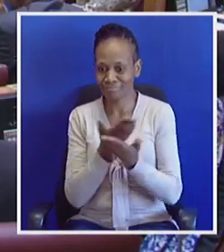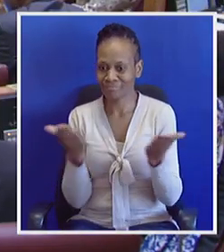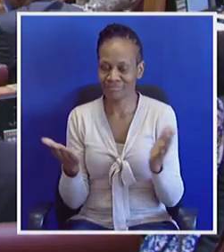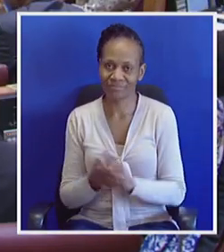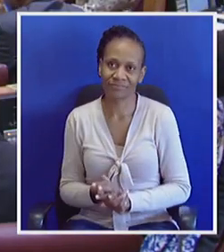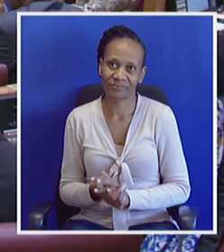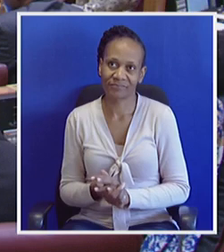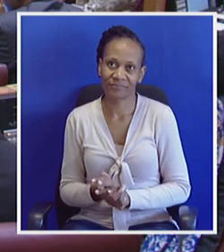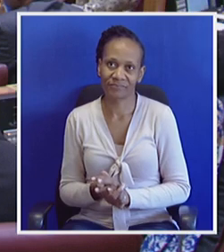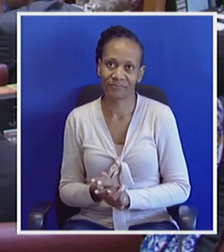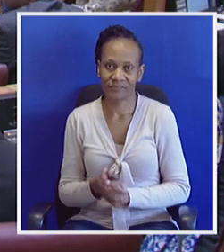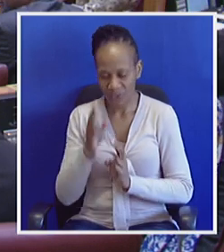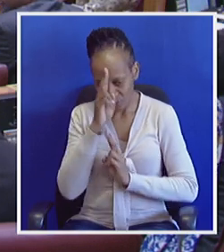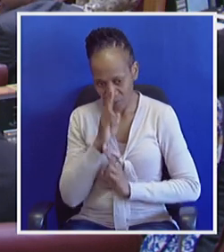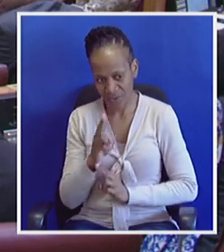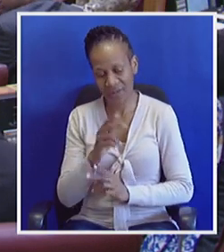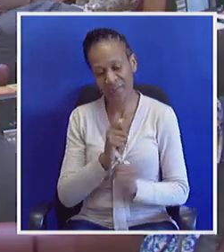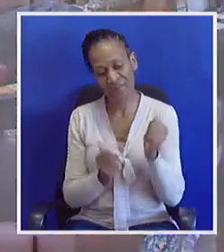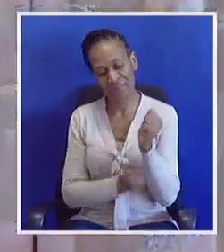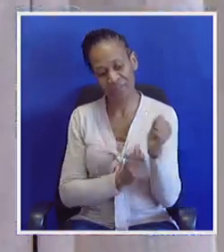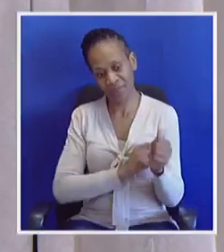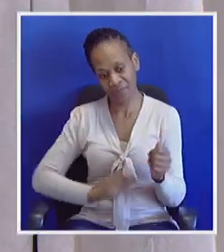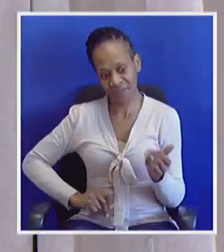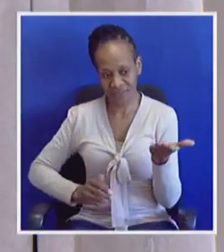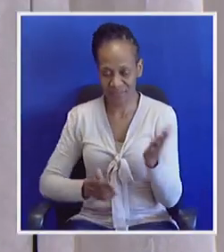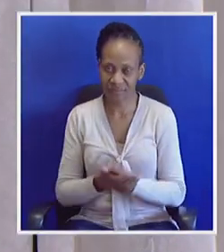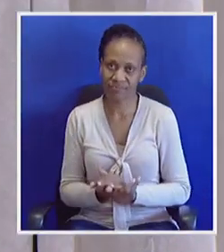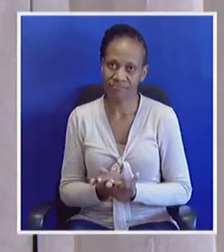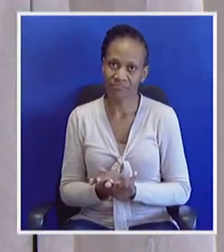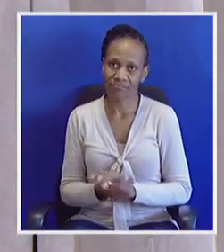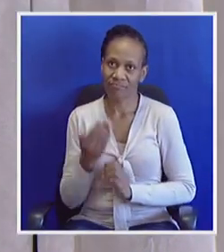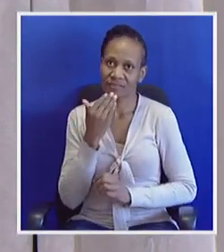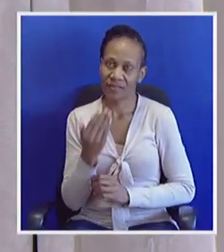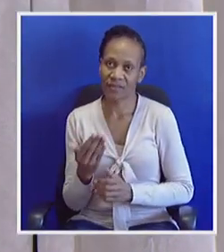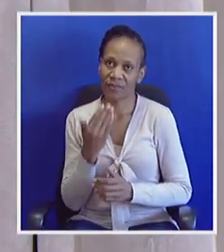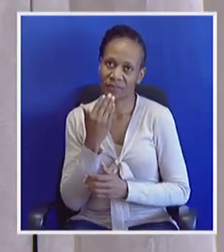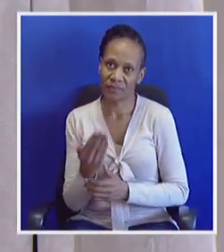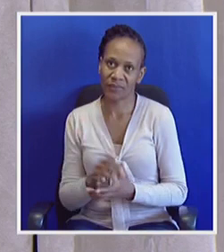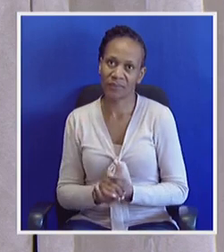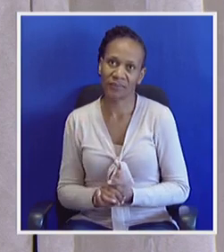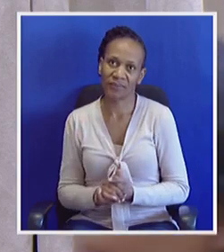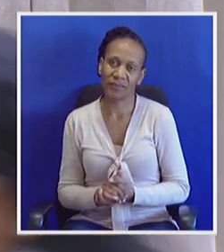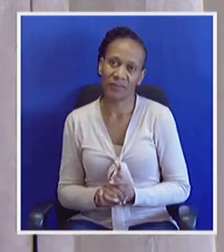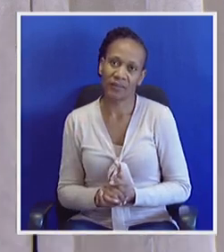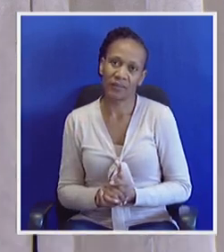The Honorable Deputy President. Thank you, Chairperson, and Honorable Kaulang, thank you very